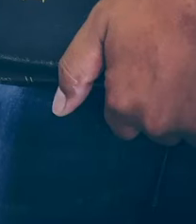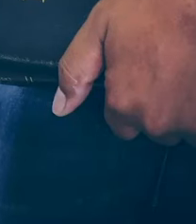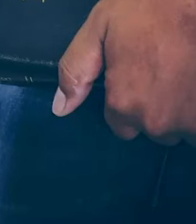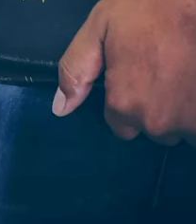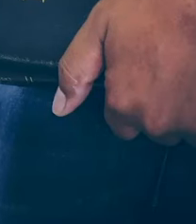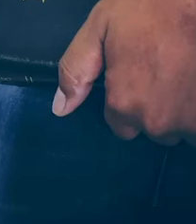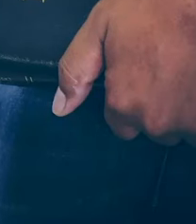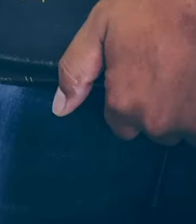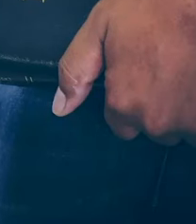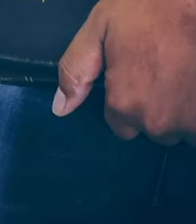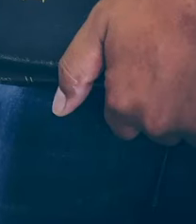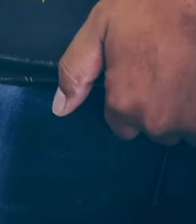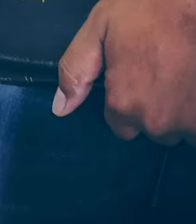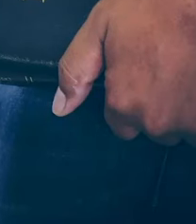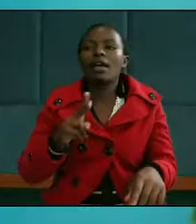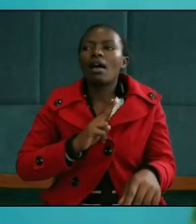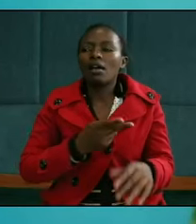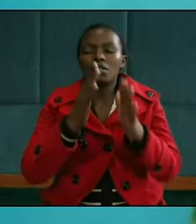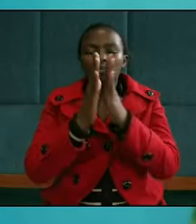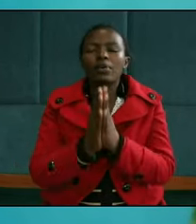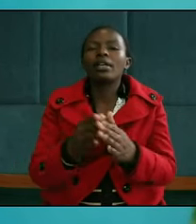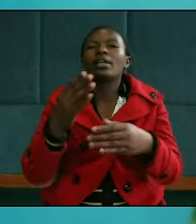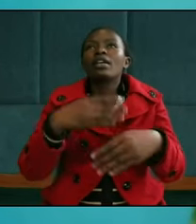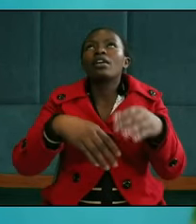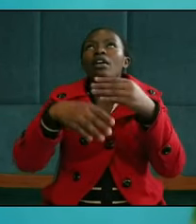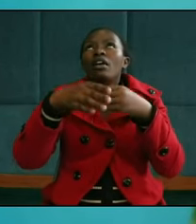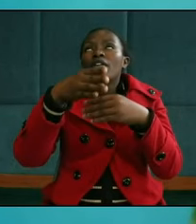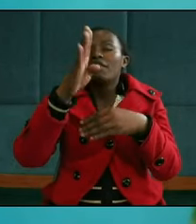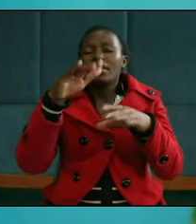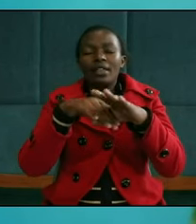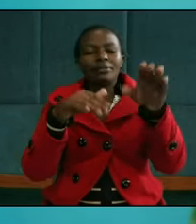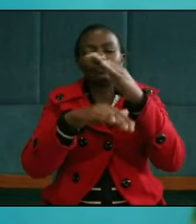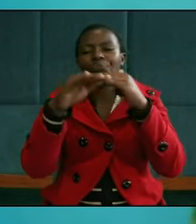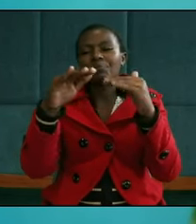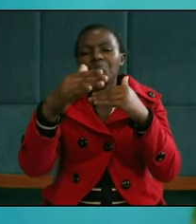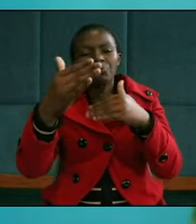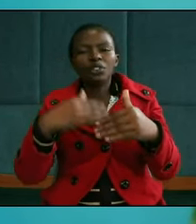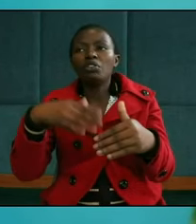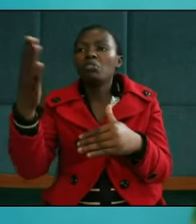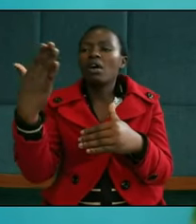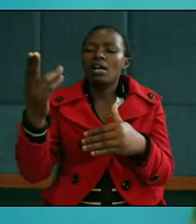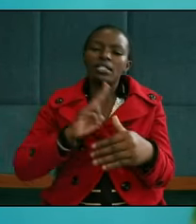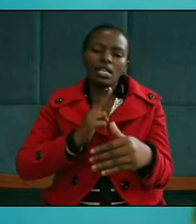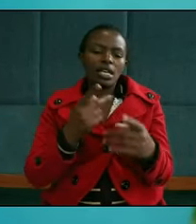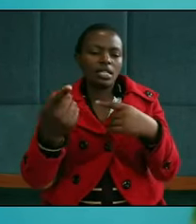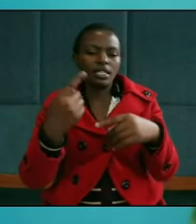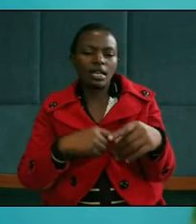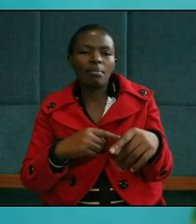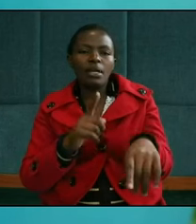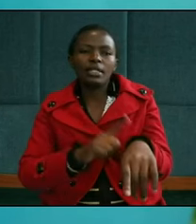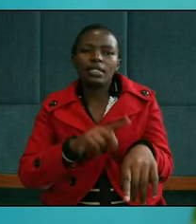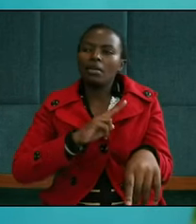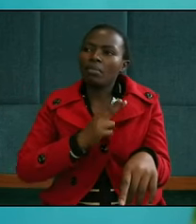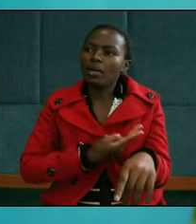I send? Shall we pray?" Gracious Father in heaven, before your hands we come. As now we